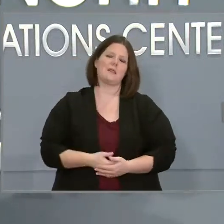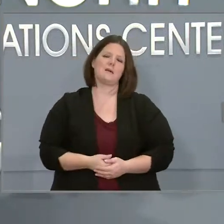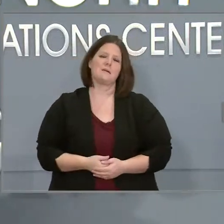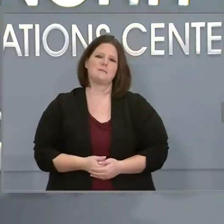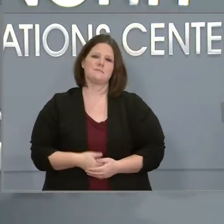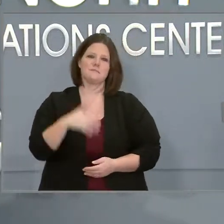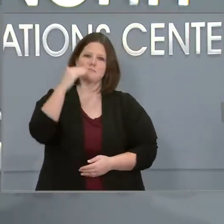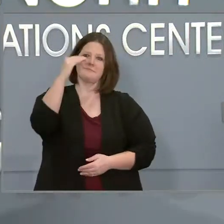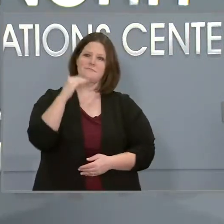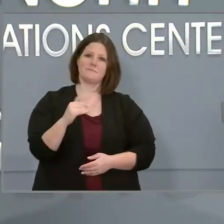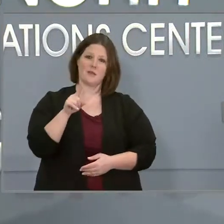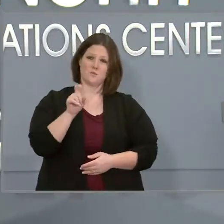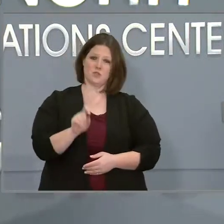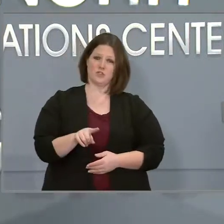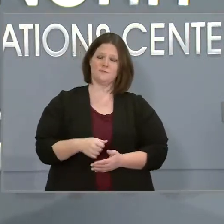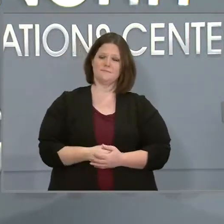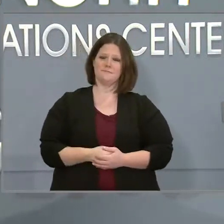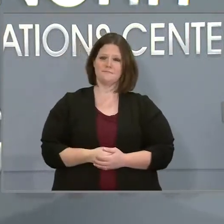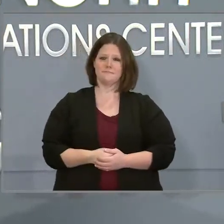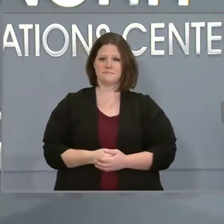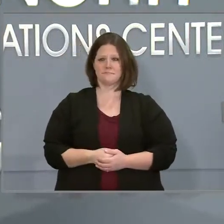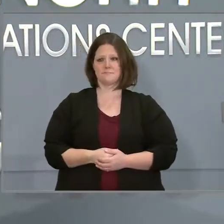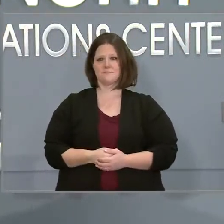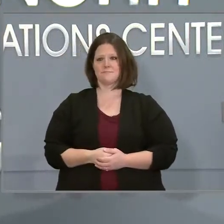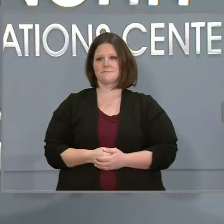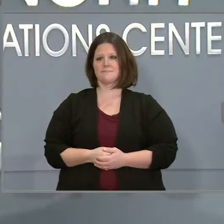Next question, please.